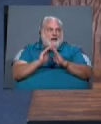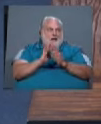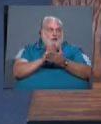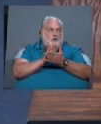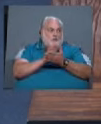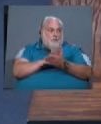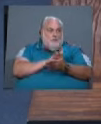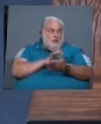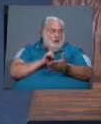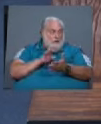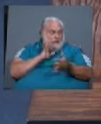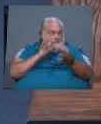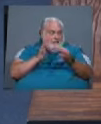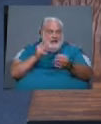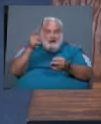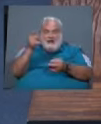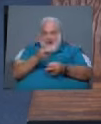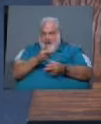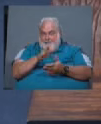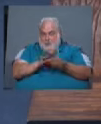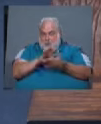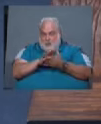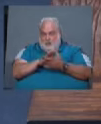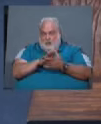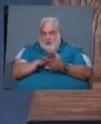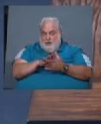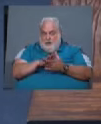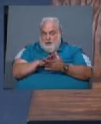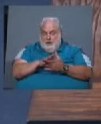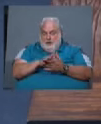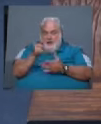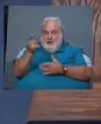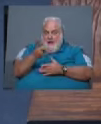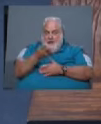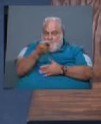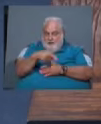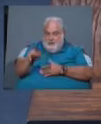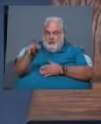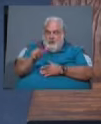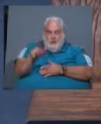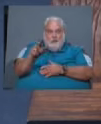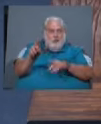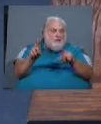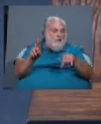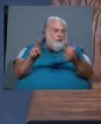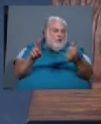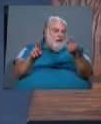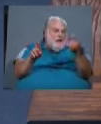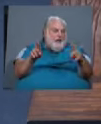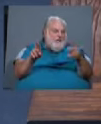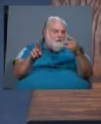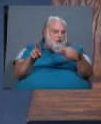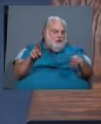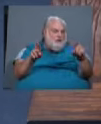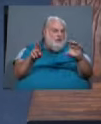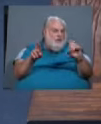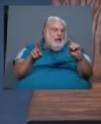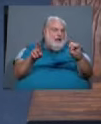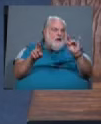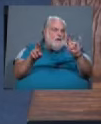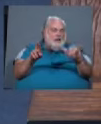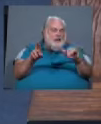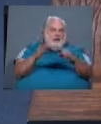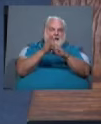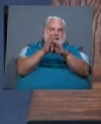school board decided that half of the school district would go, the half of the students would go to Little Rock schools, the other half would go to county schools, and